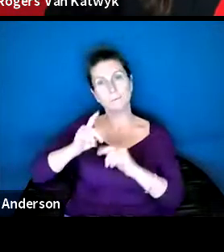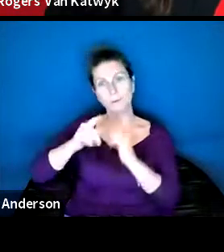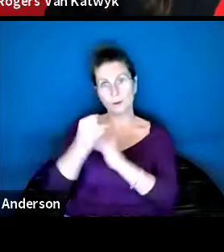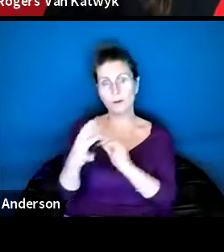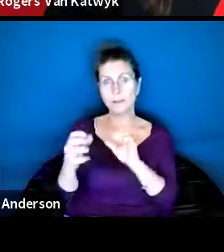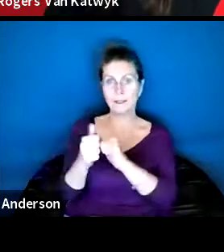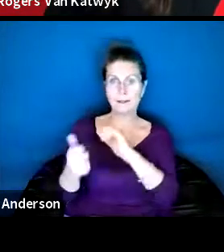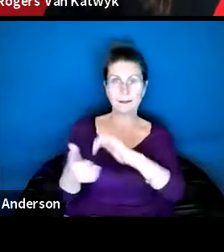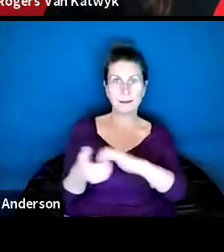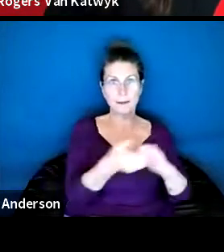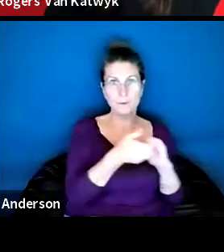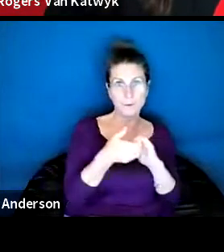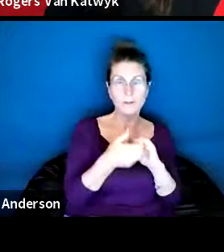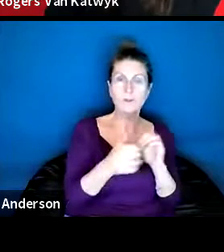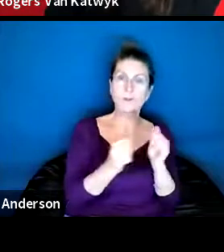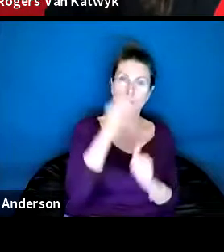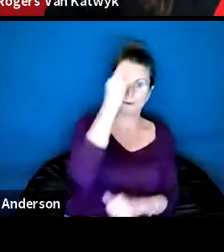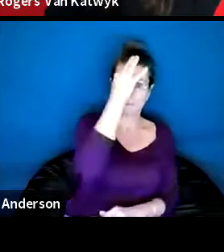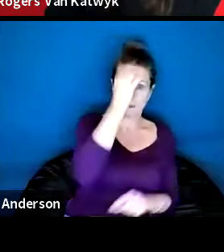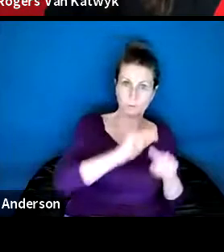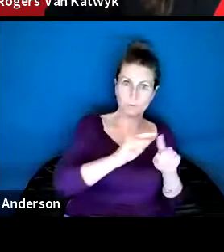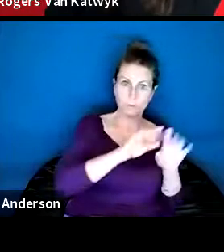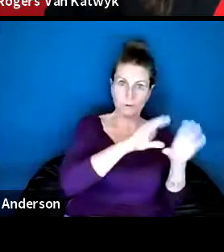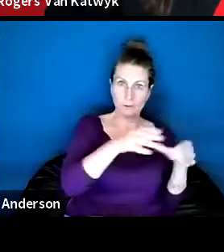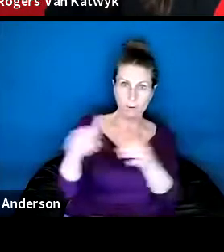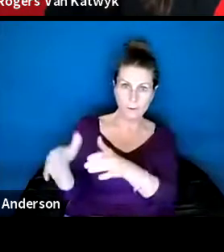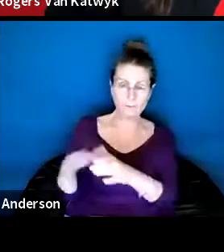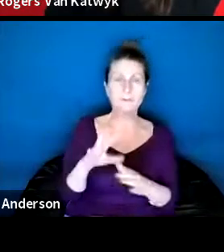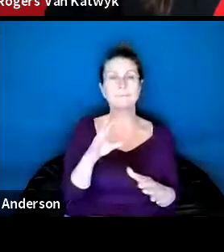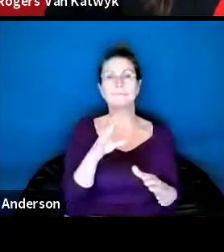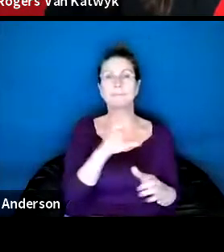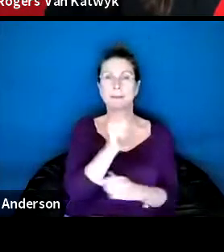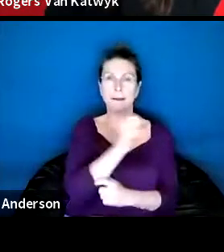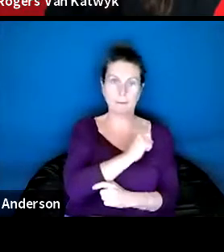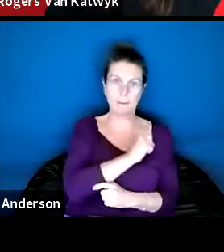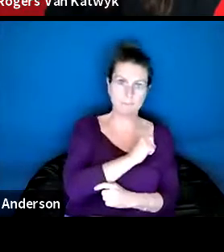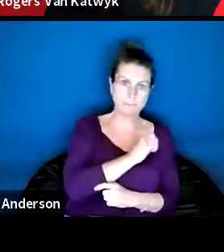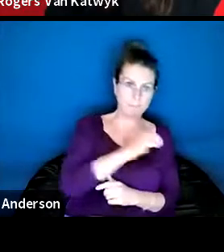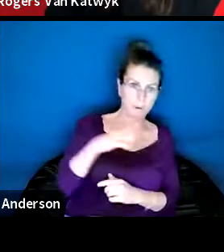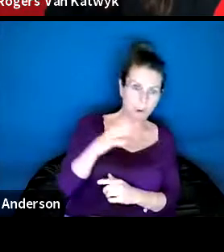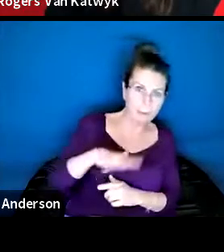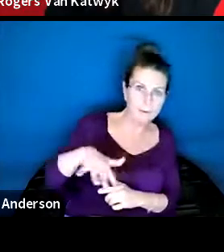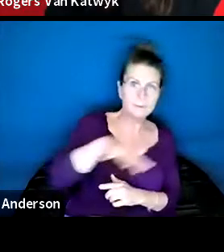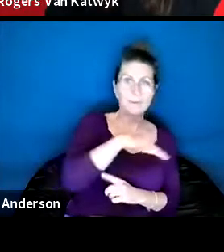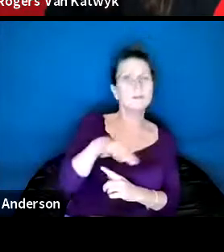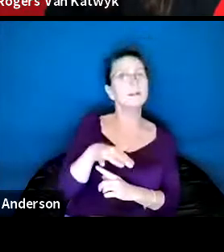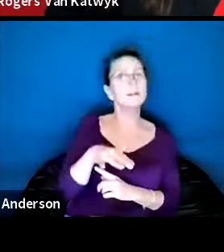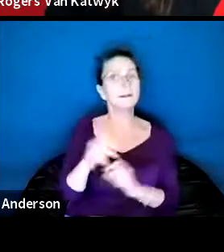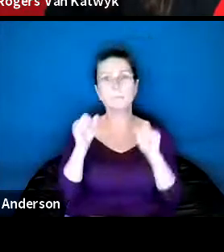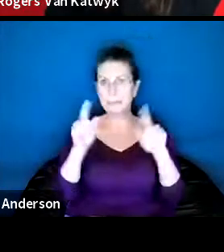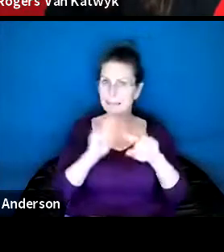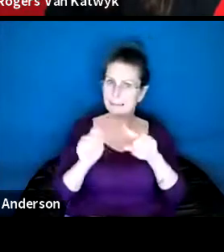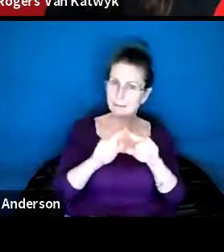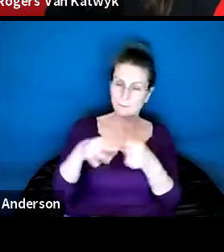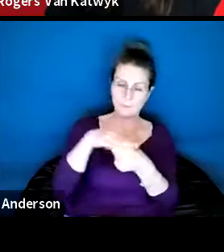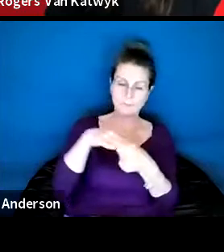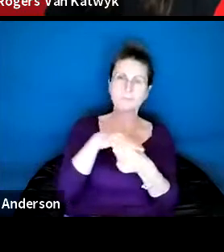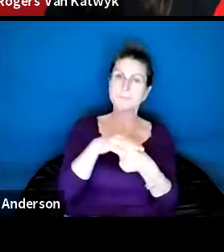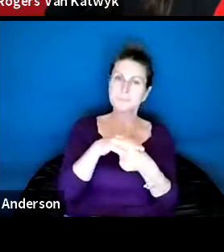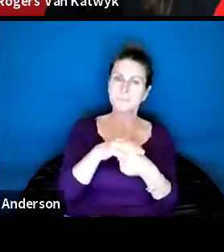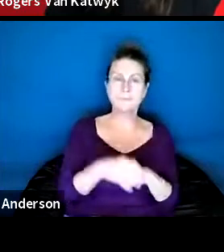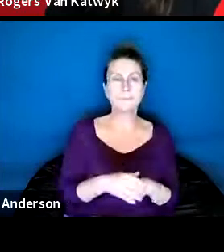collaboration with federal departments, colleagues, but also our provincial territorial partners and many others. And through